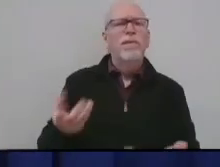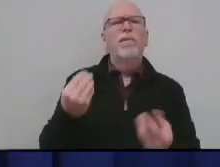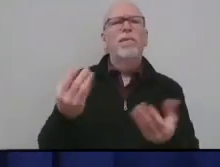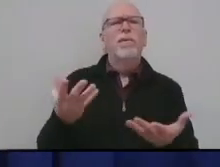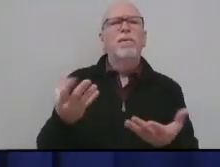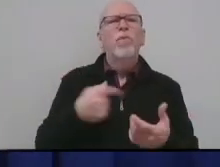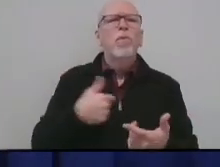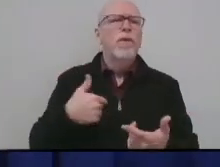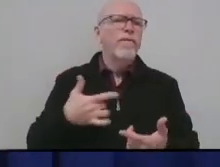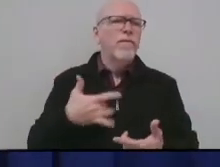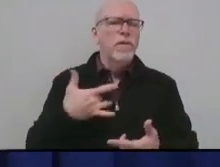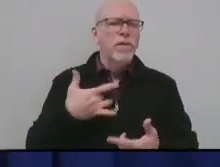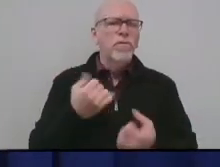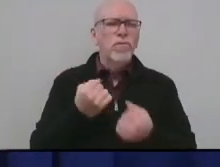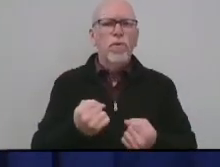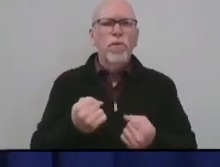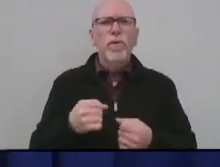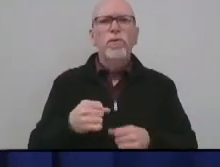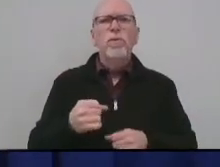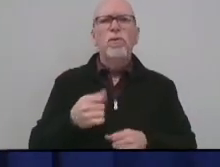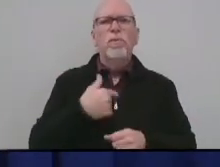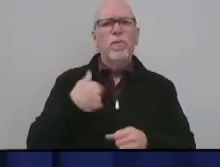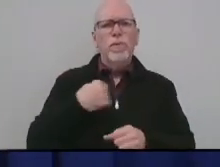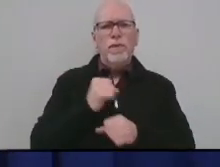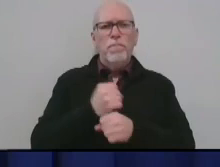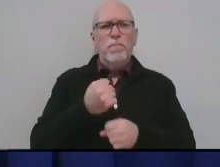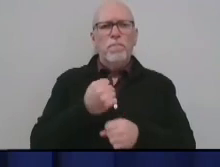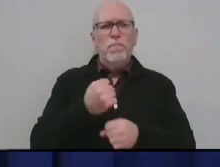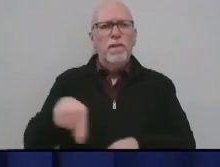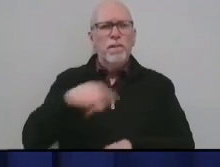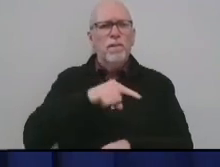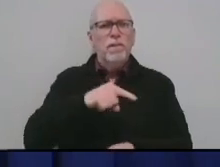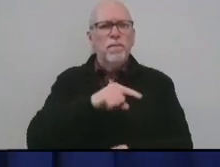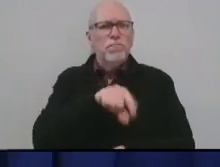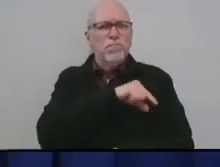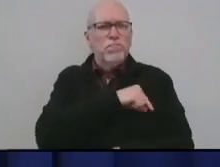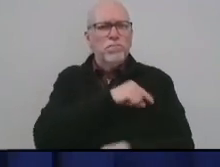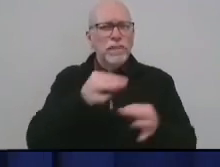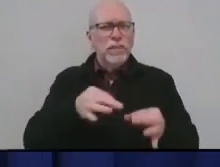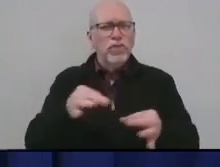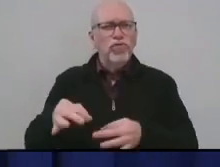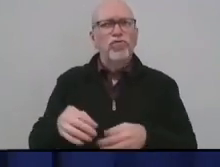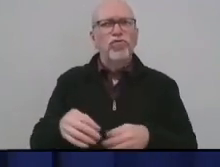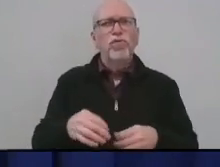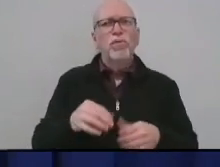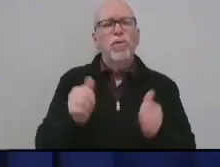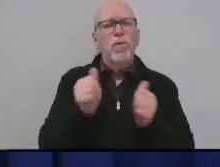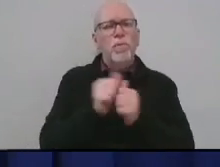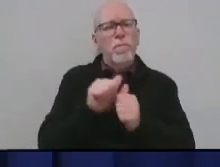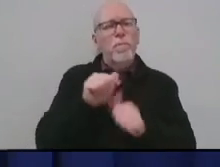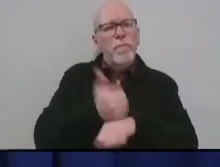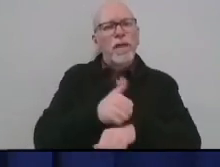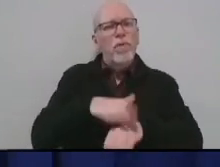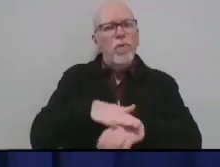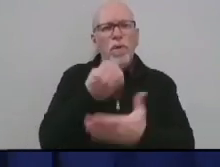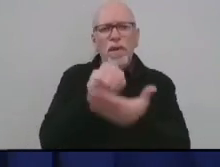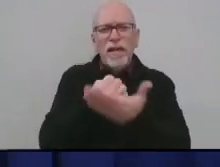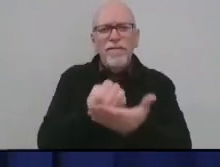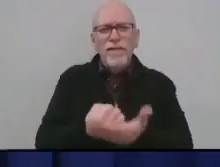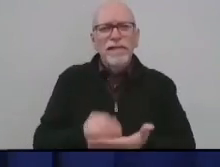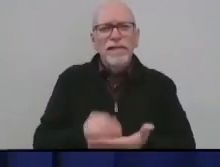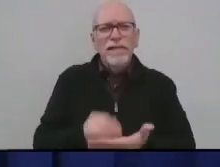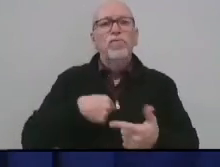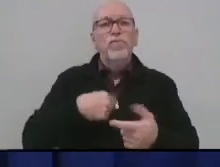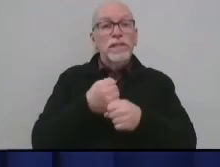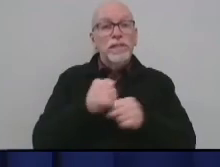that we have made these eligibility decisions in a very good evidence-based manner in order to save lives and prevent